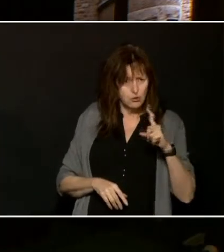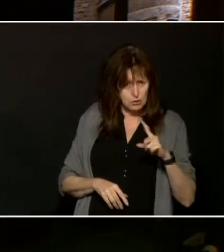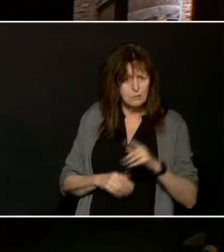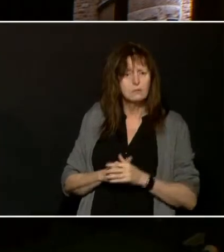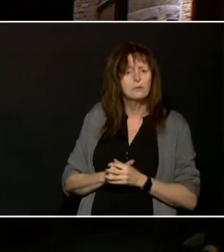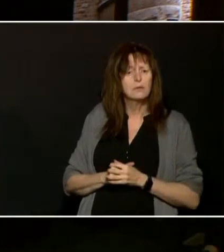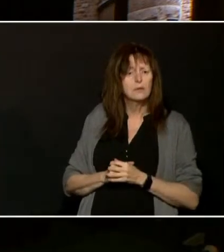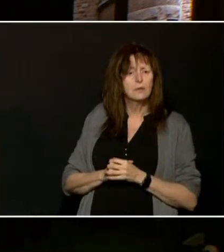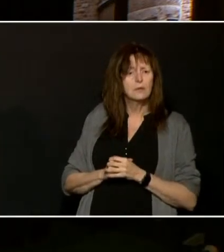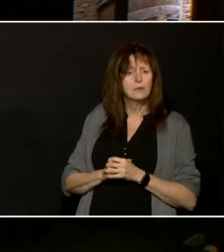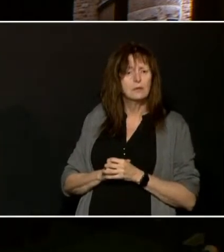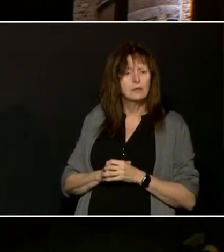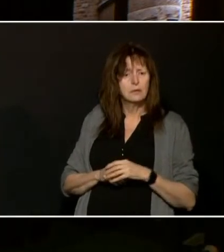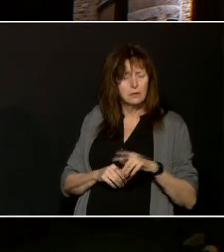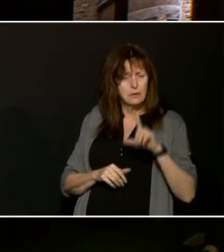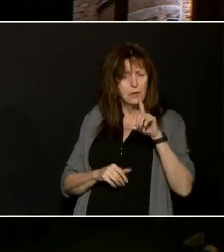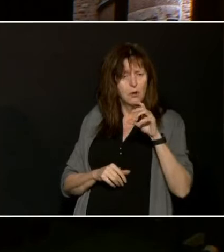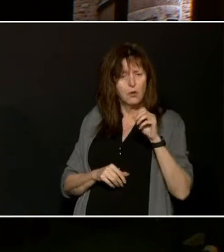CBC.